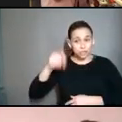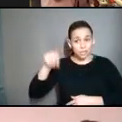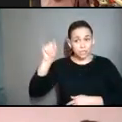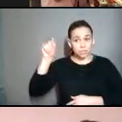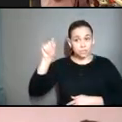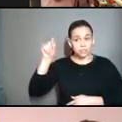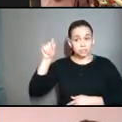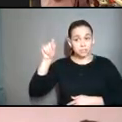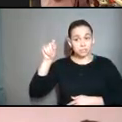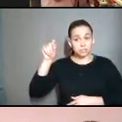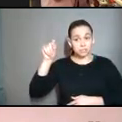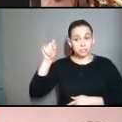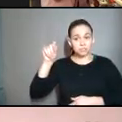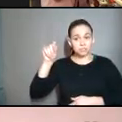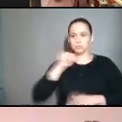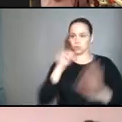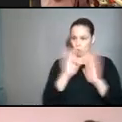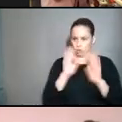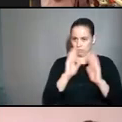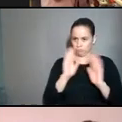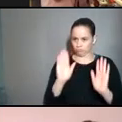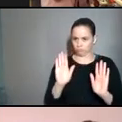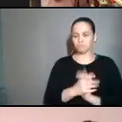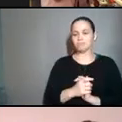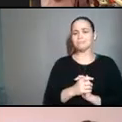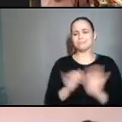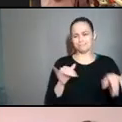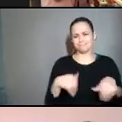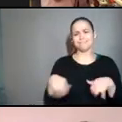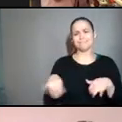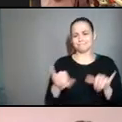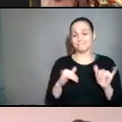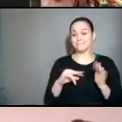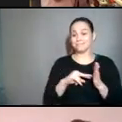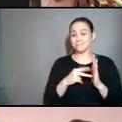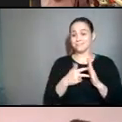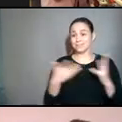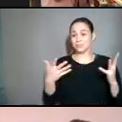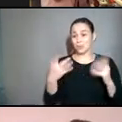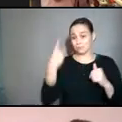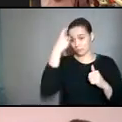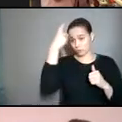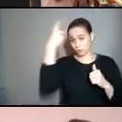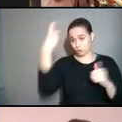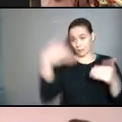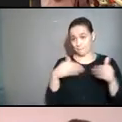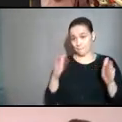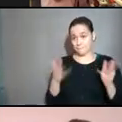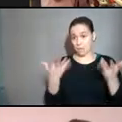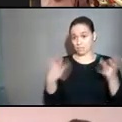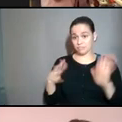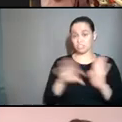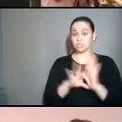please do not worry. This is common, and it means that Dreambox has uncovered some unfinished